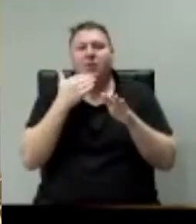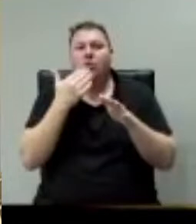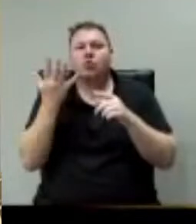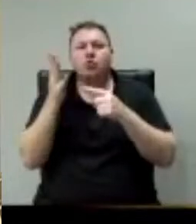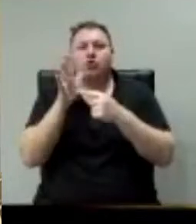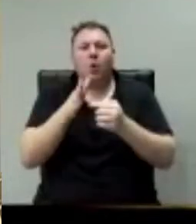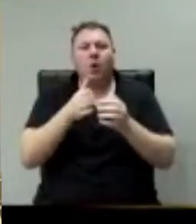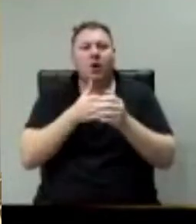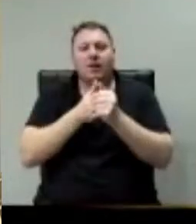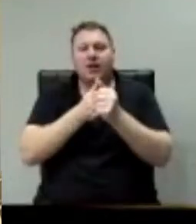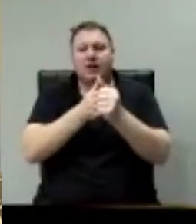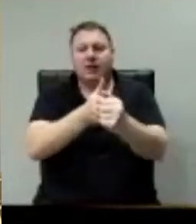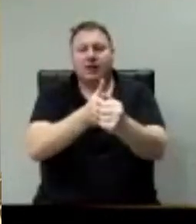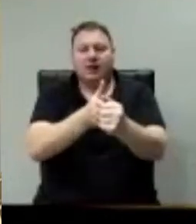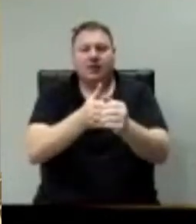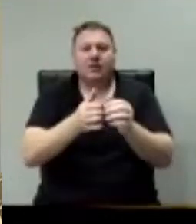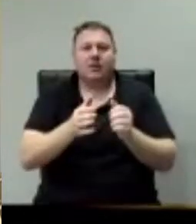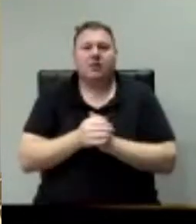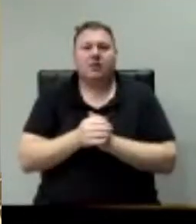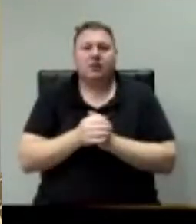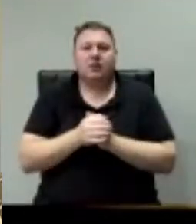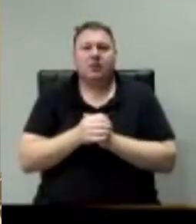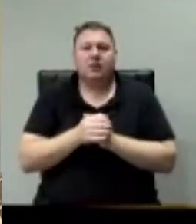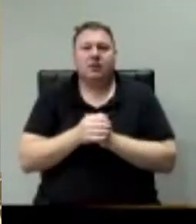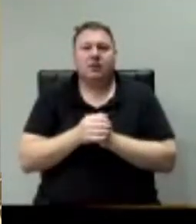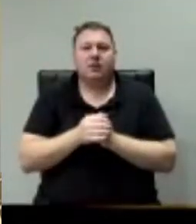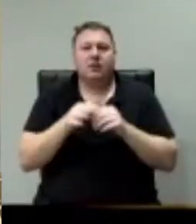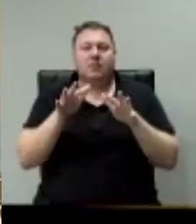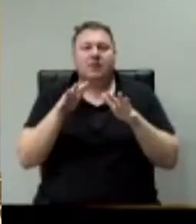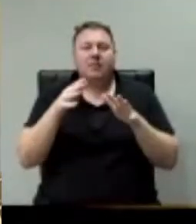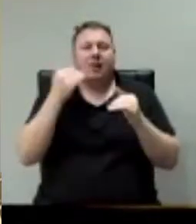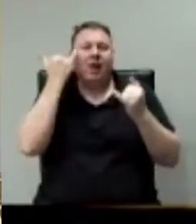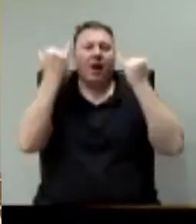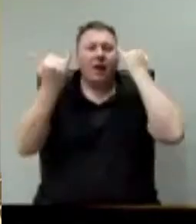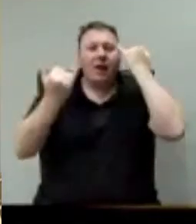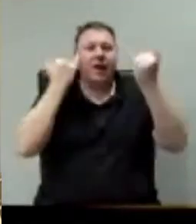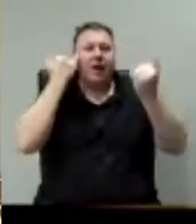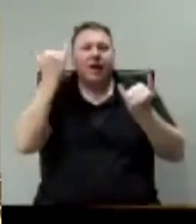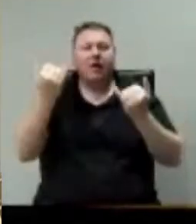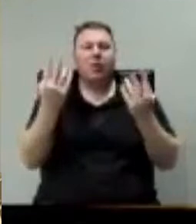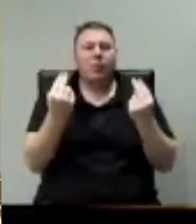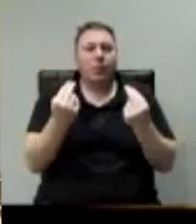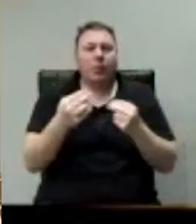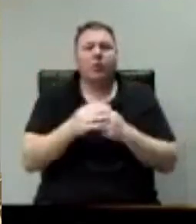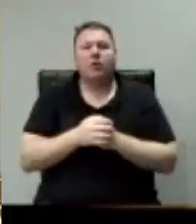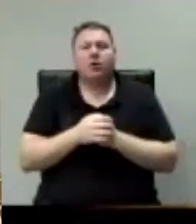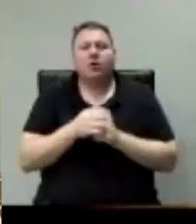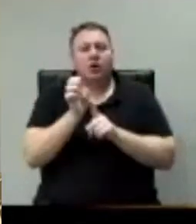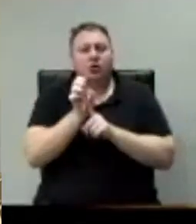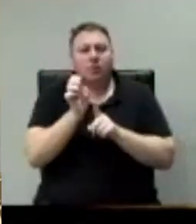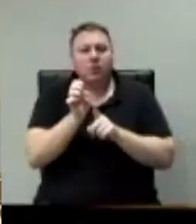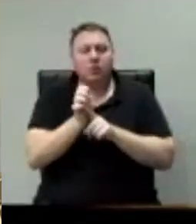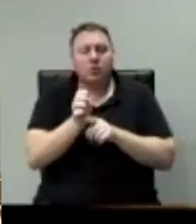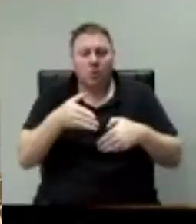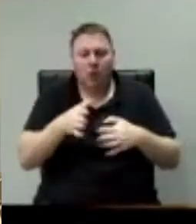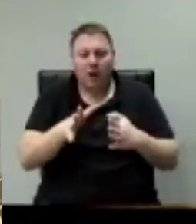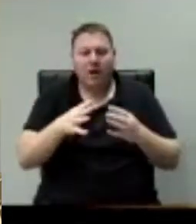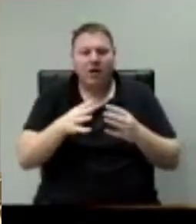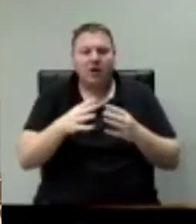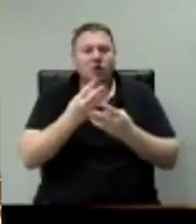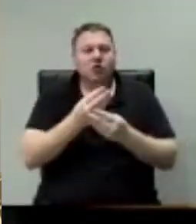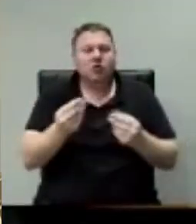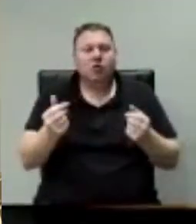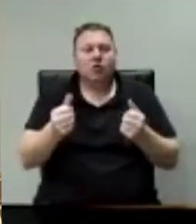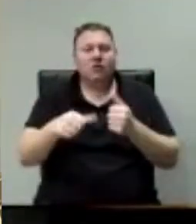demonstrate leadership, people who are innovative thinkers, apply the entrepreneurial mindset to try and solve